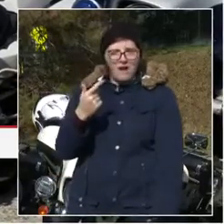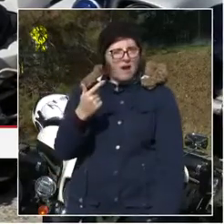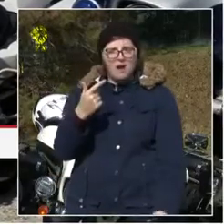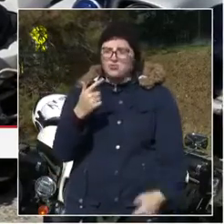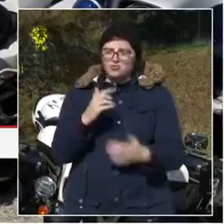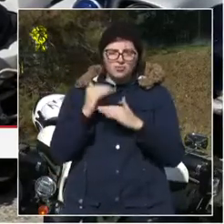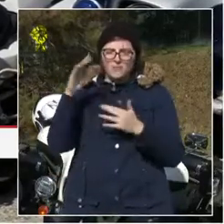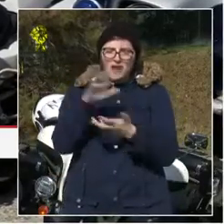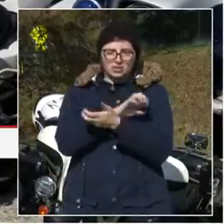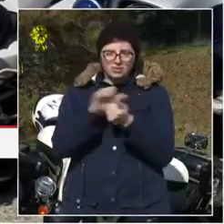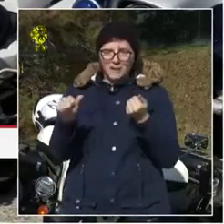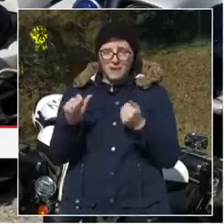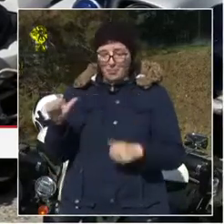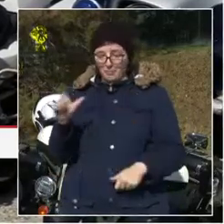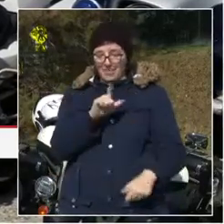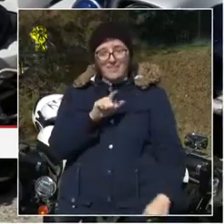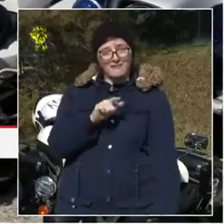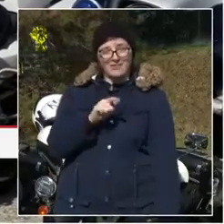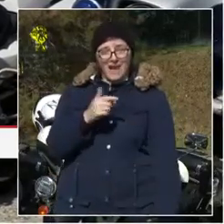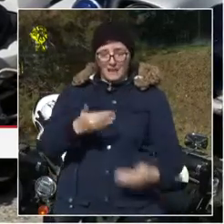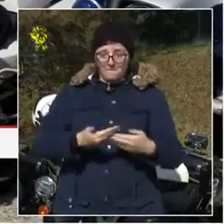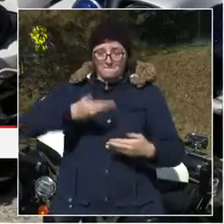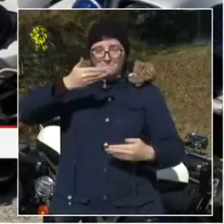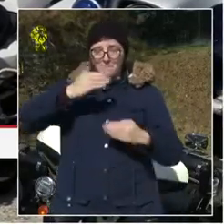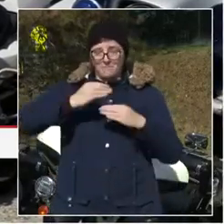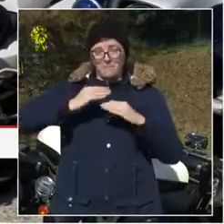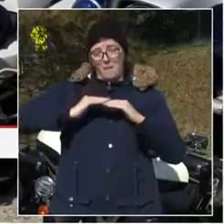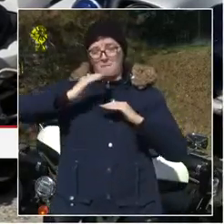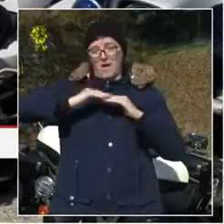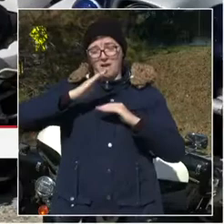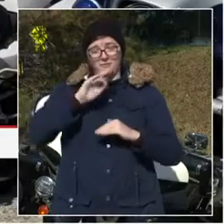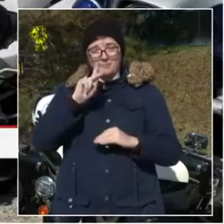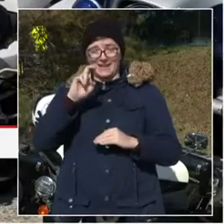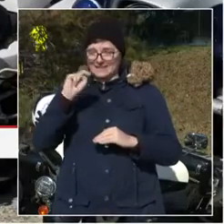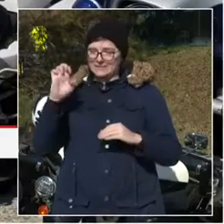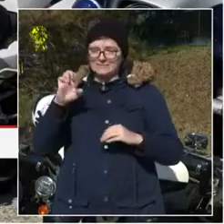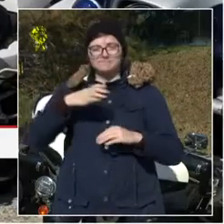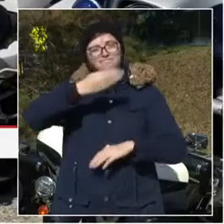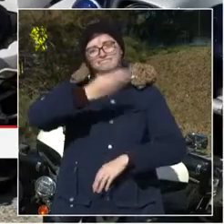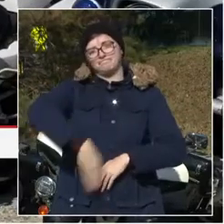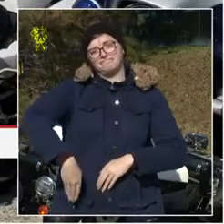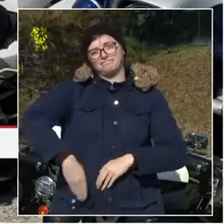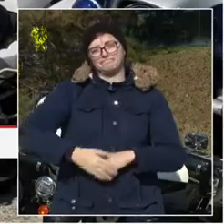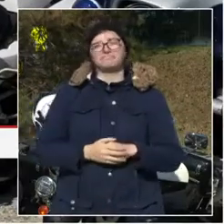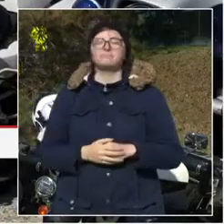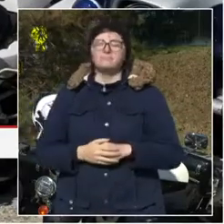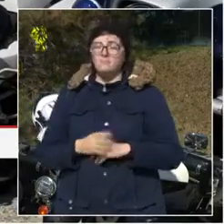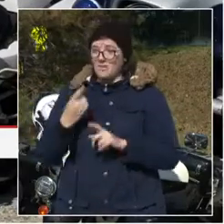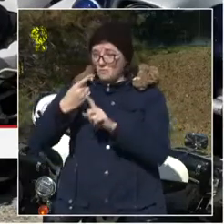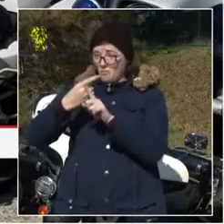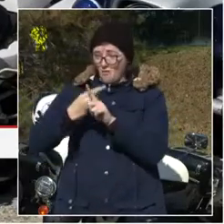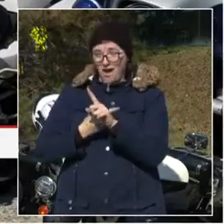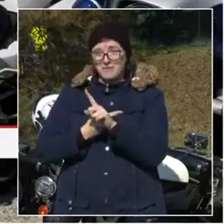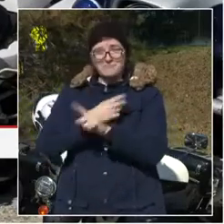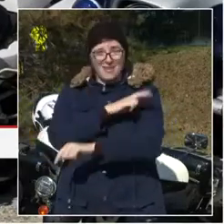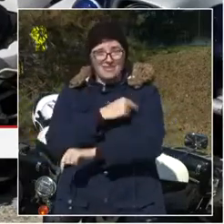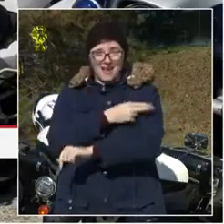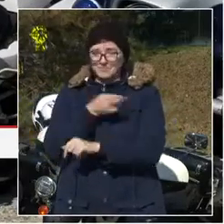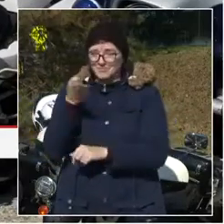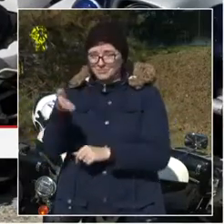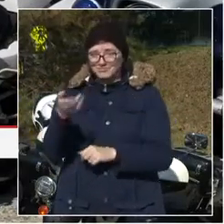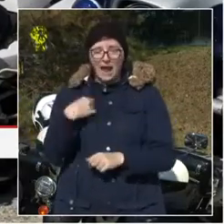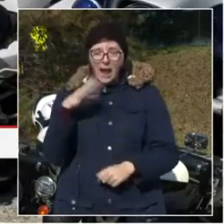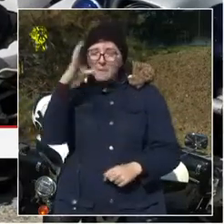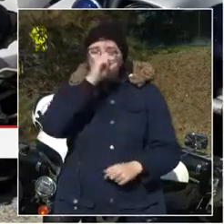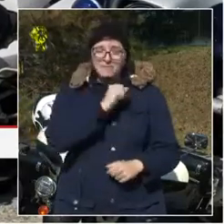ended up losing my left leg above the knee. I spent 1 month at the hospital, including my baby's first Christmas